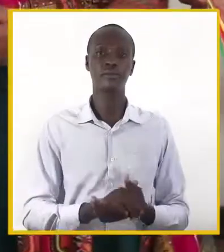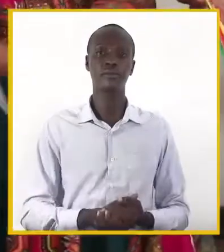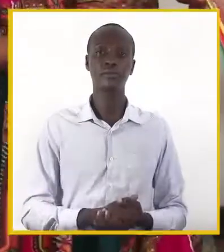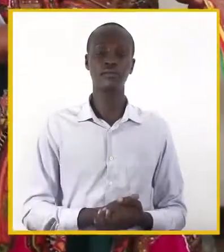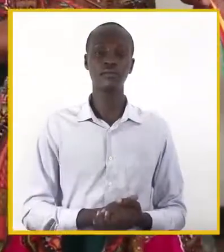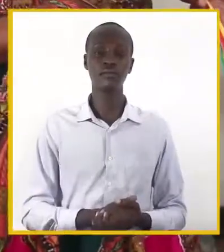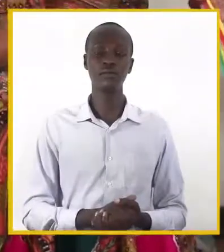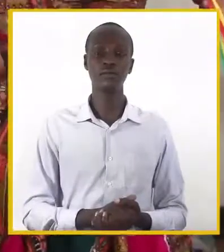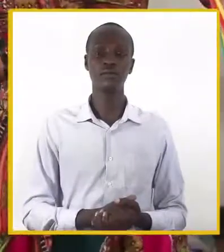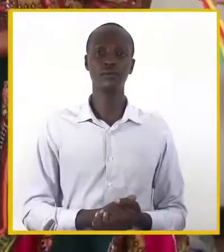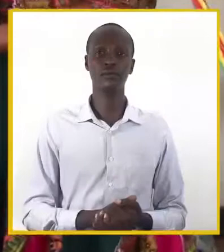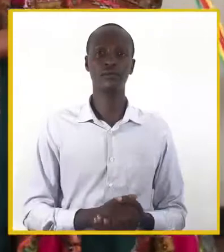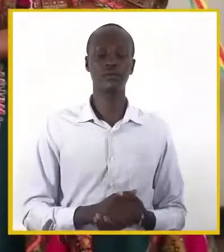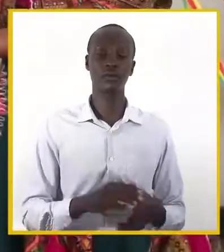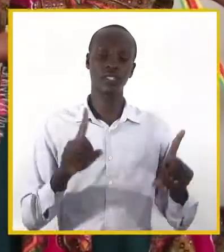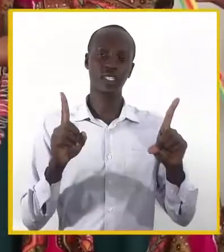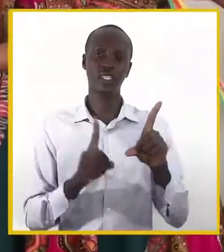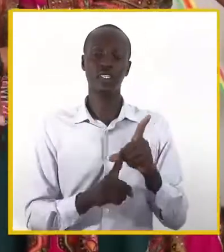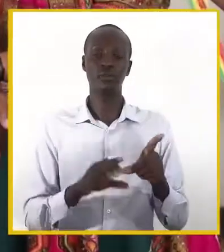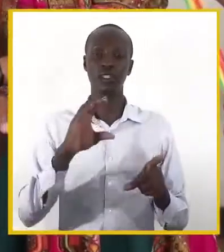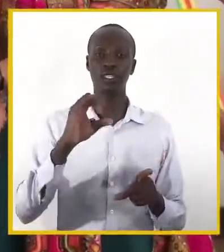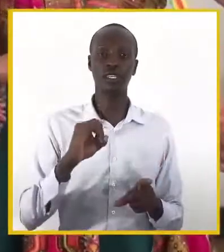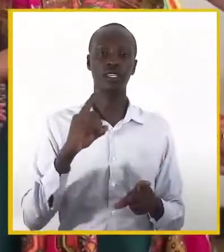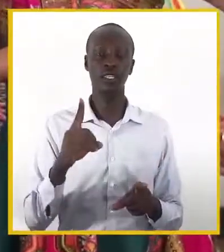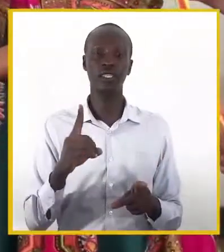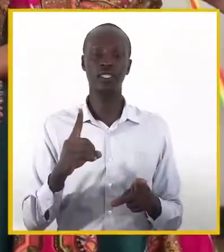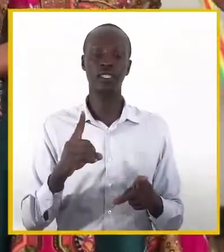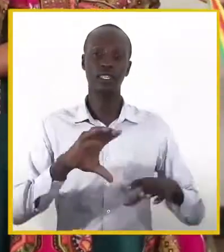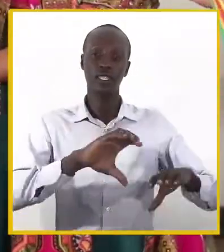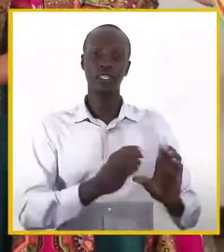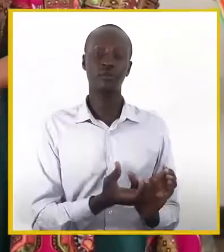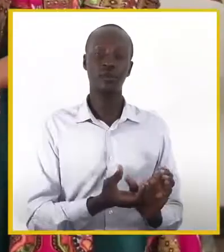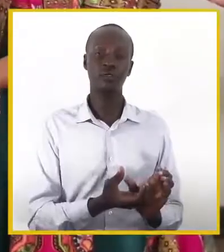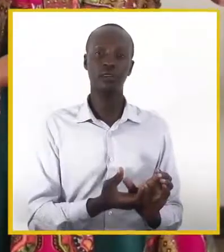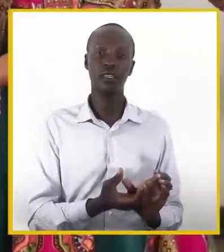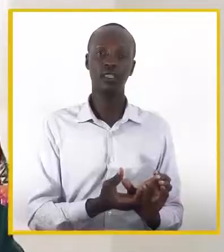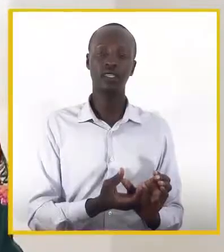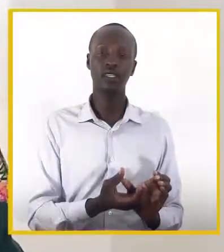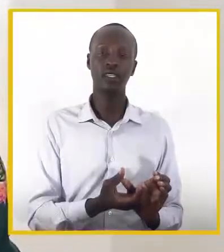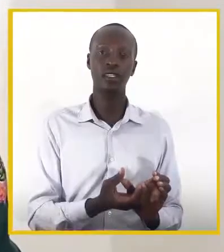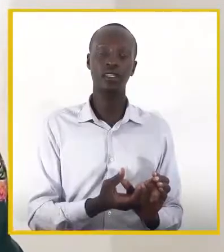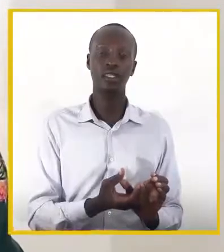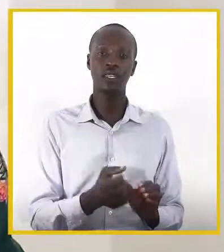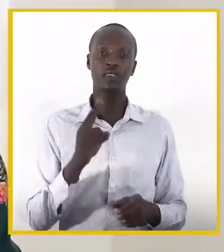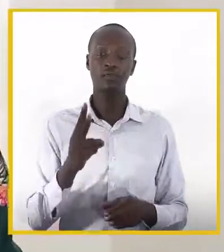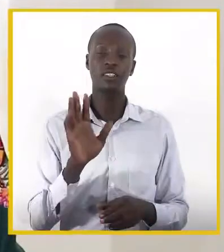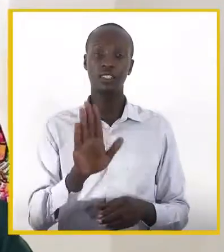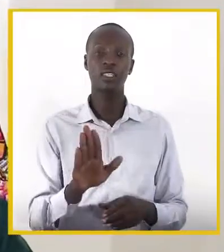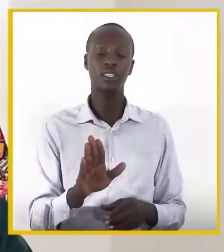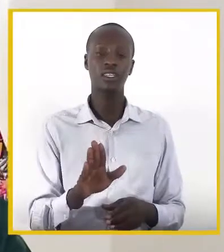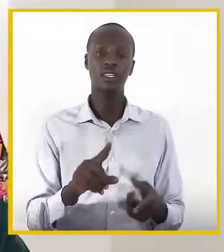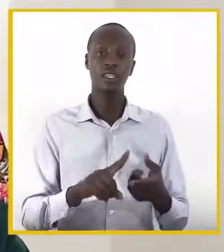The Deputy Director CID Crime and Interpol, Assistant Commissioner Grace Ndow, represented Director CID Commissioner